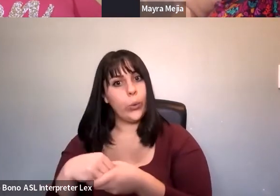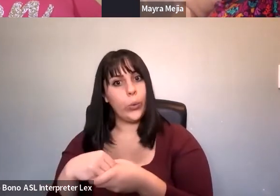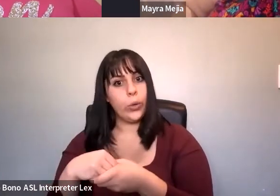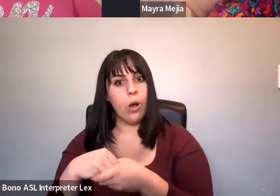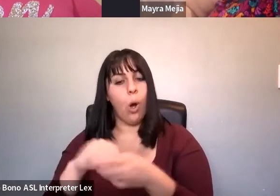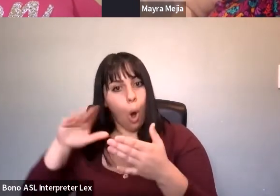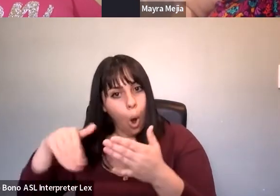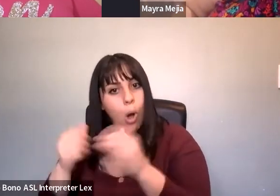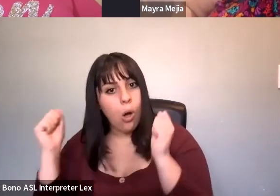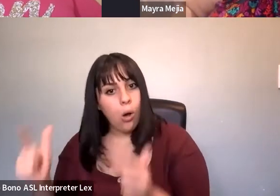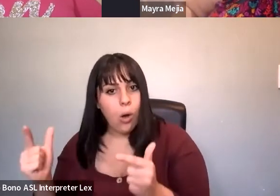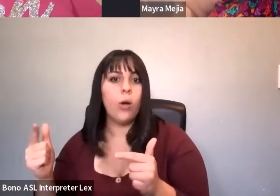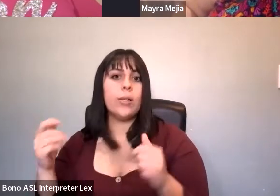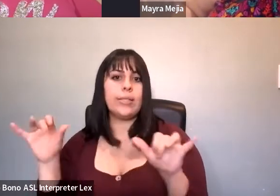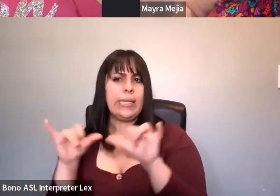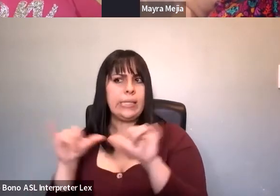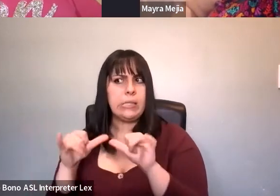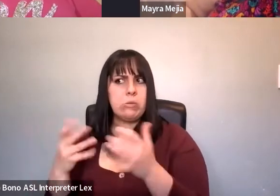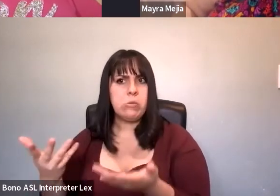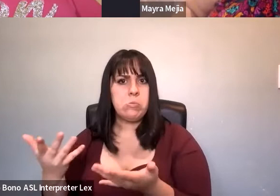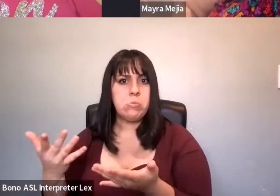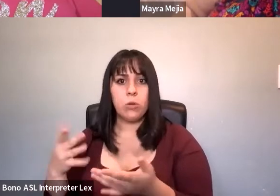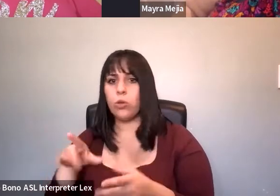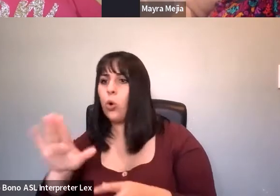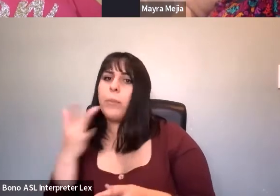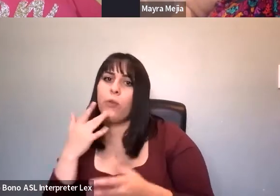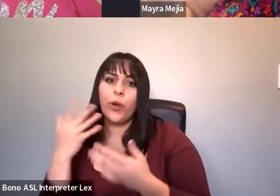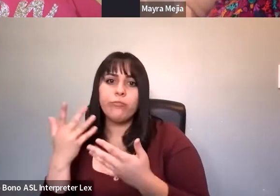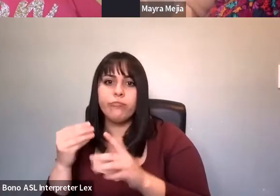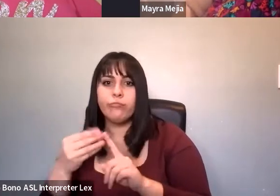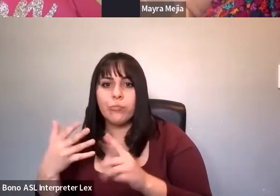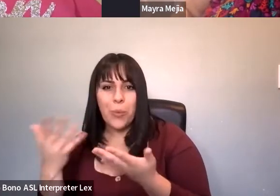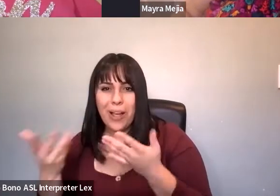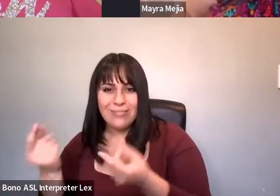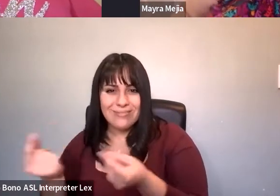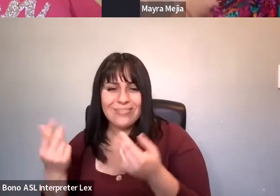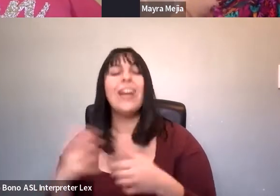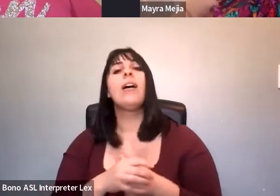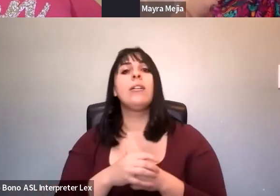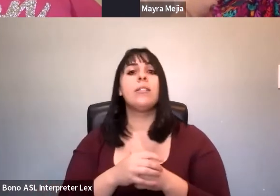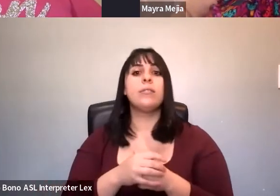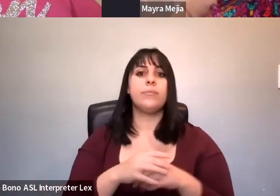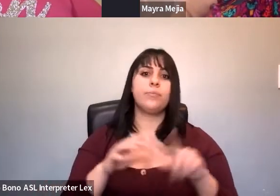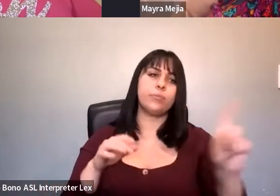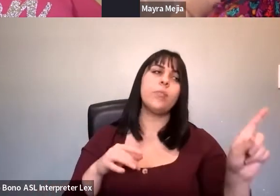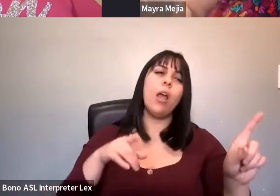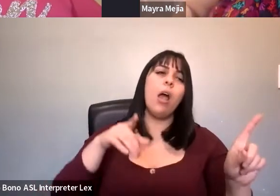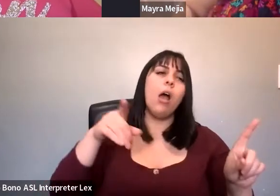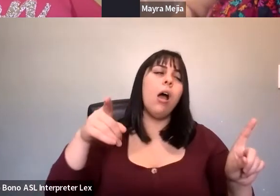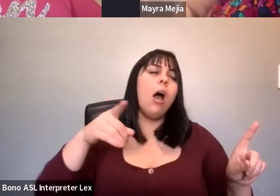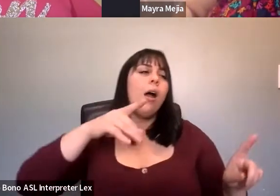3X because it takes a little bit of digging. Like you have to put some effort into finding those